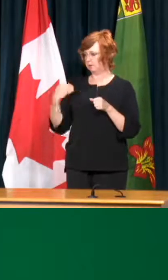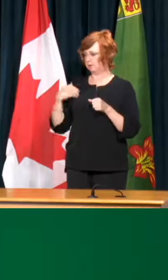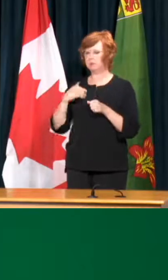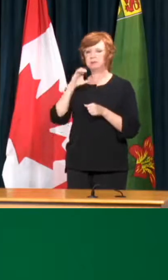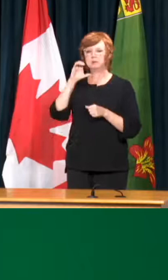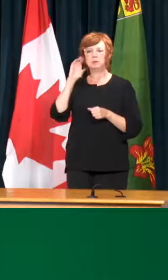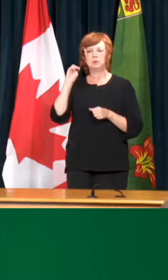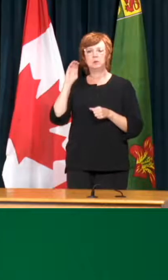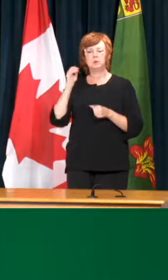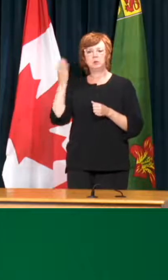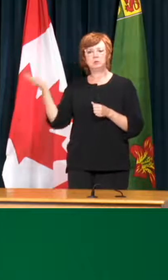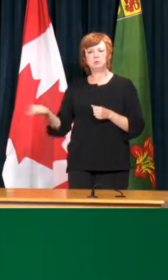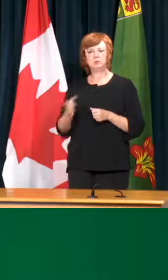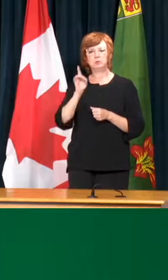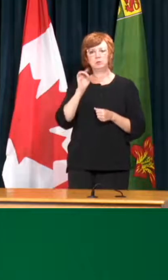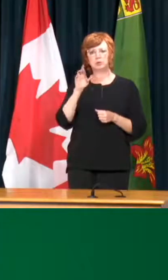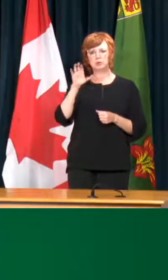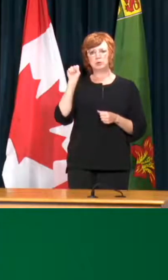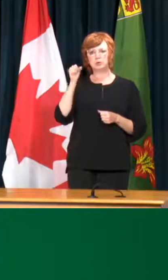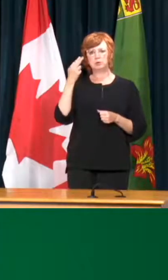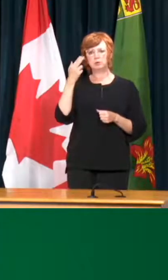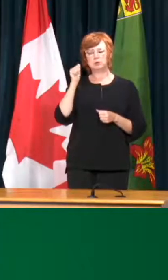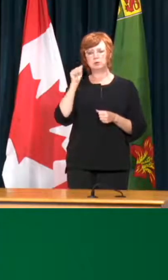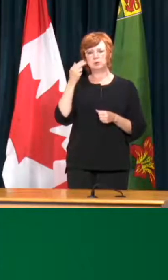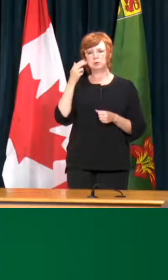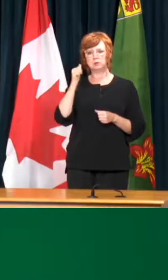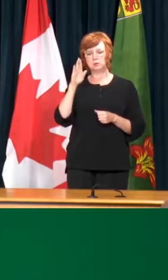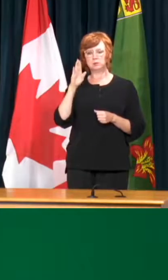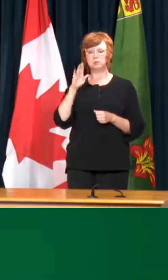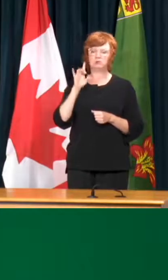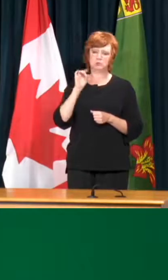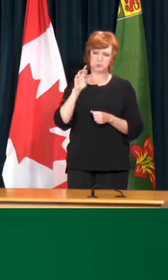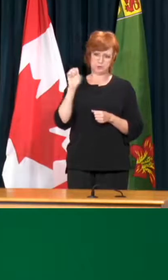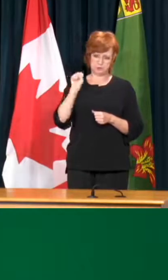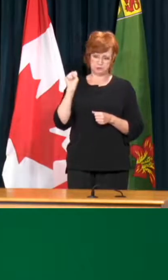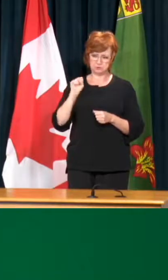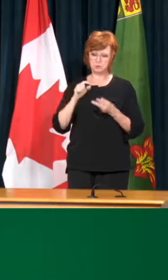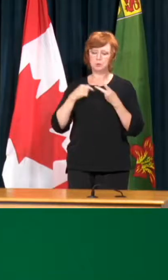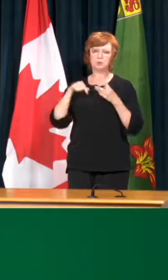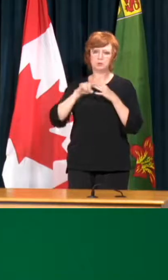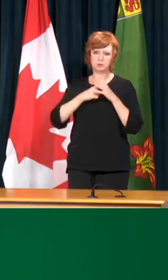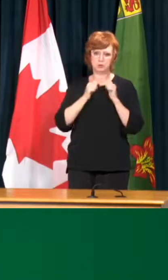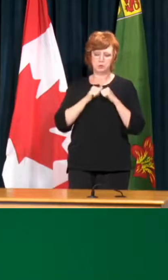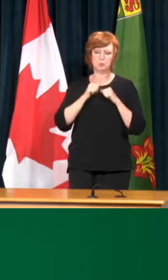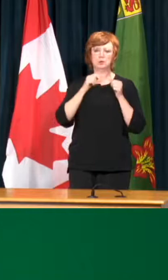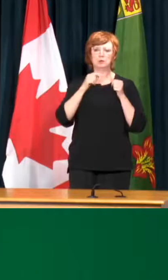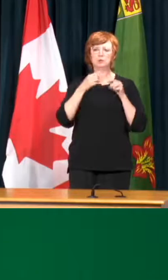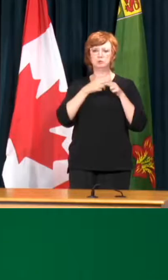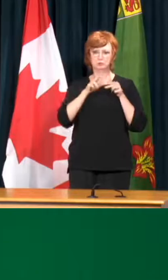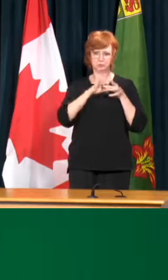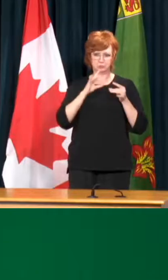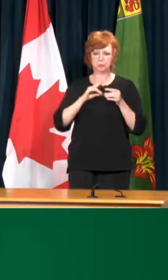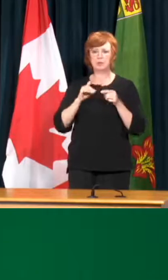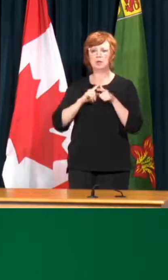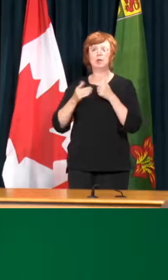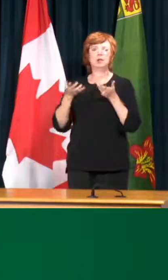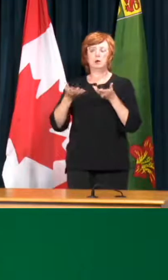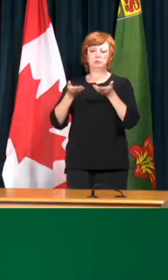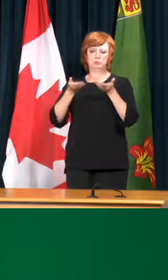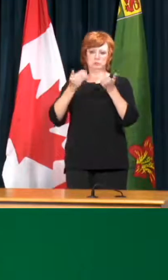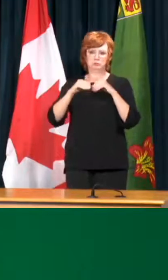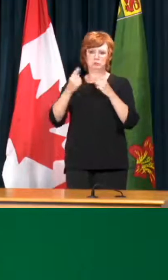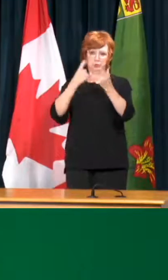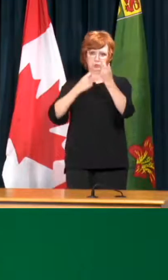Health Officer, Dr. Shahab. We'll start with opening remarks from Dr. Shahab, and then we'll open it up for questions. Dr.